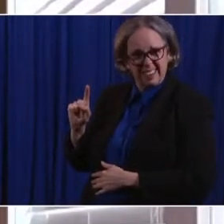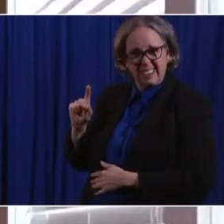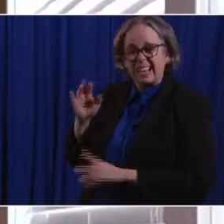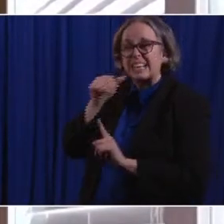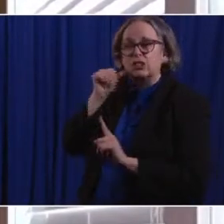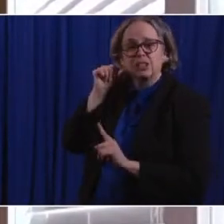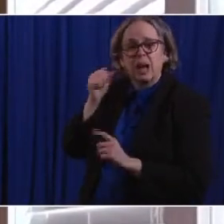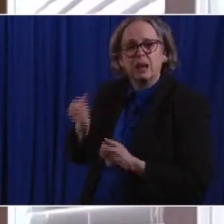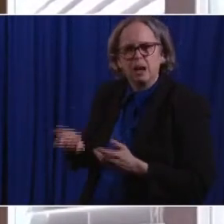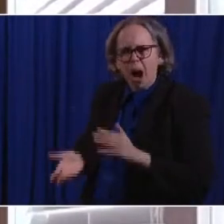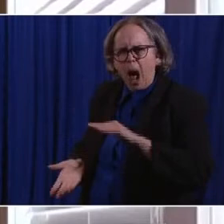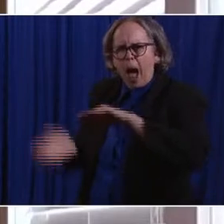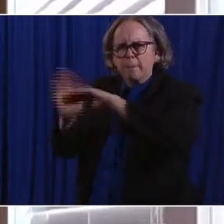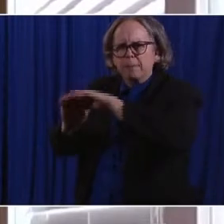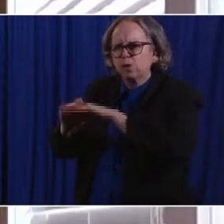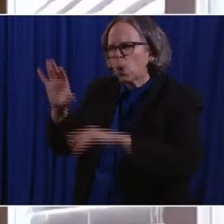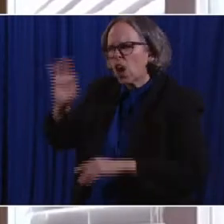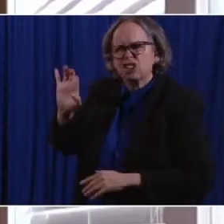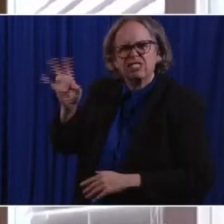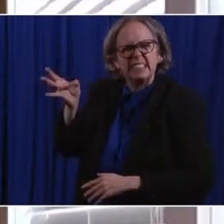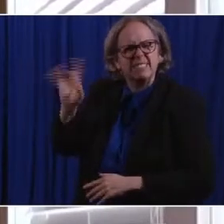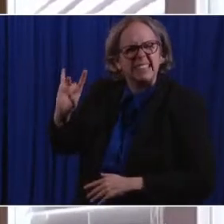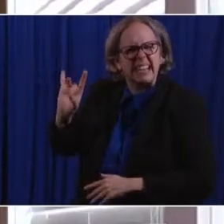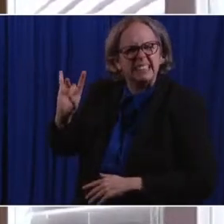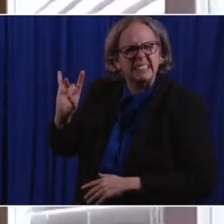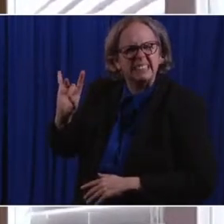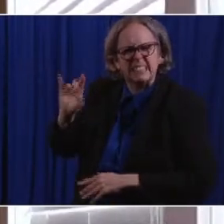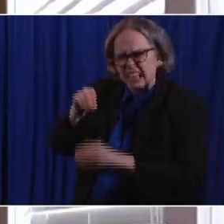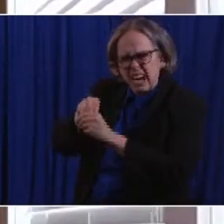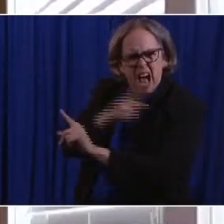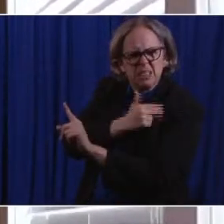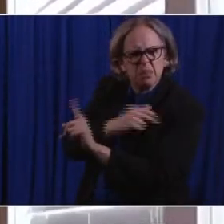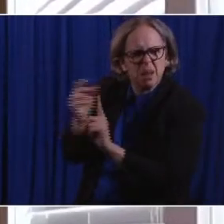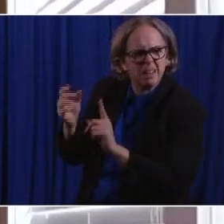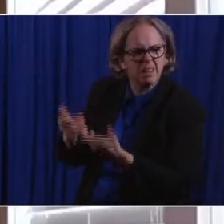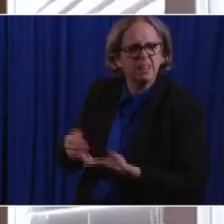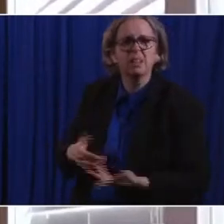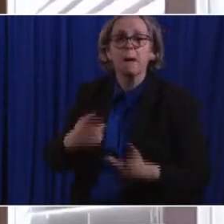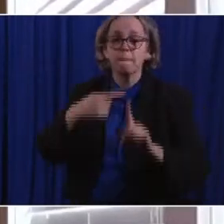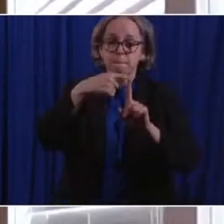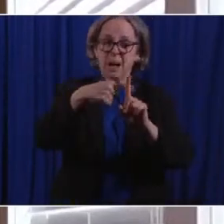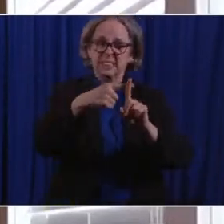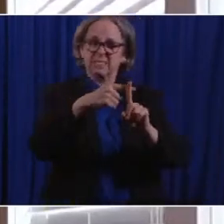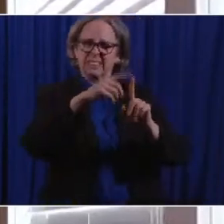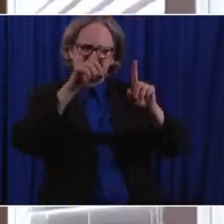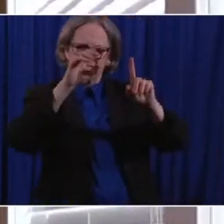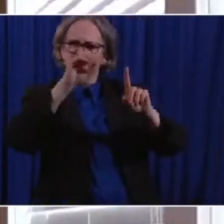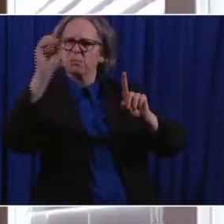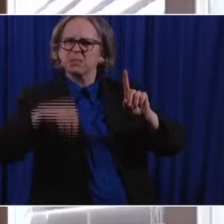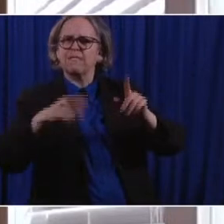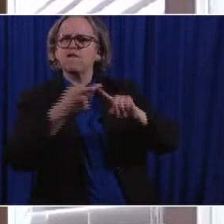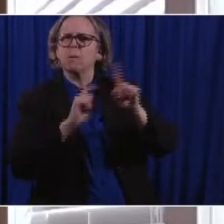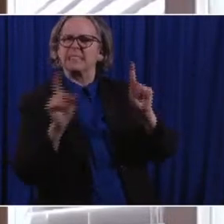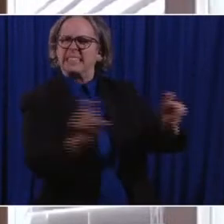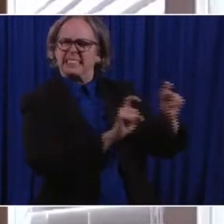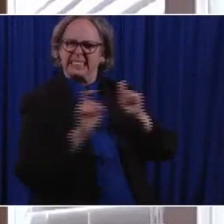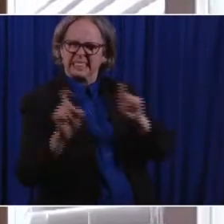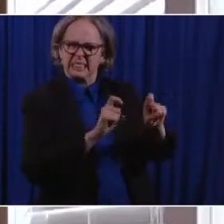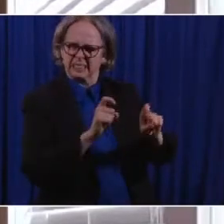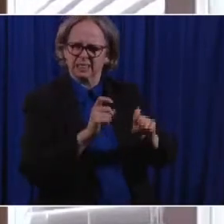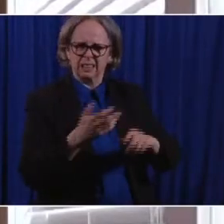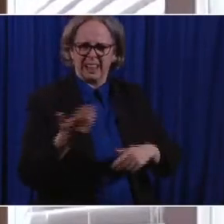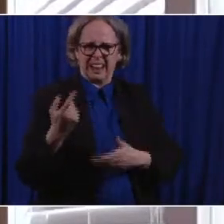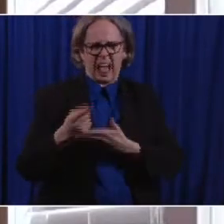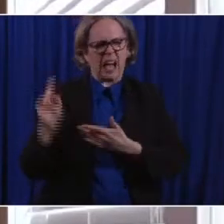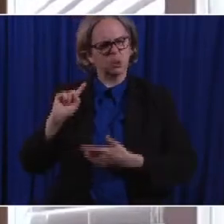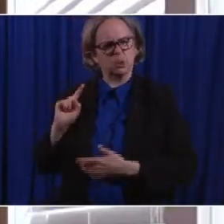7-day rate of positive test results is also up to about 4% from about 3% in